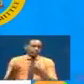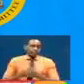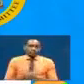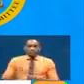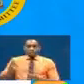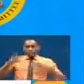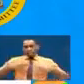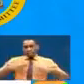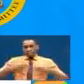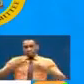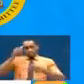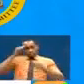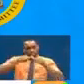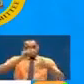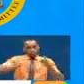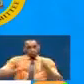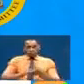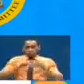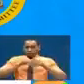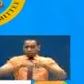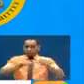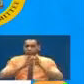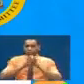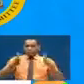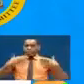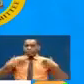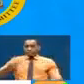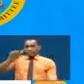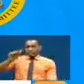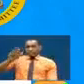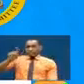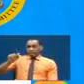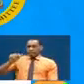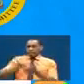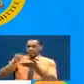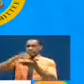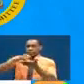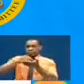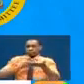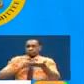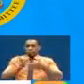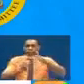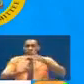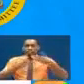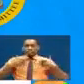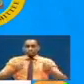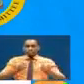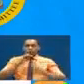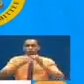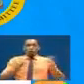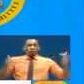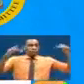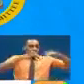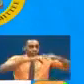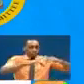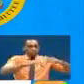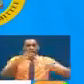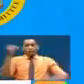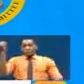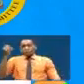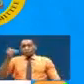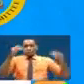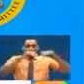Fellow Kenyans, remember, under the Public Health Act that has been invoked by the Ministry of Health, all gatherings, whether